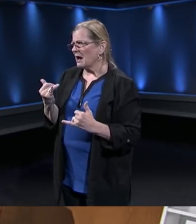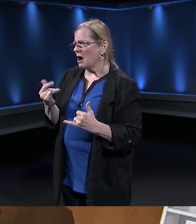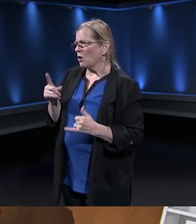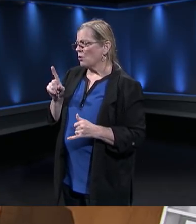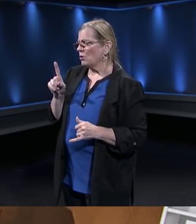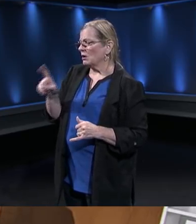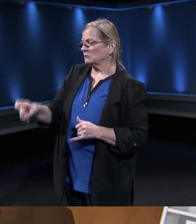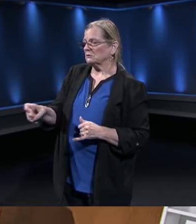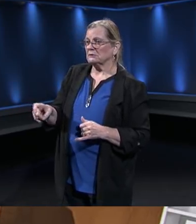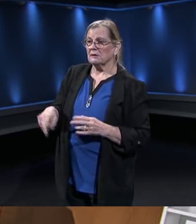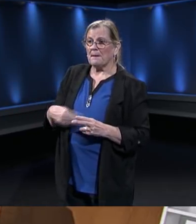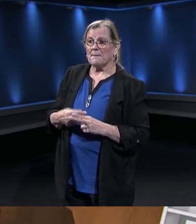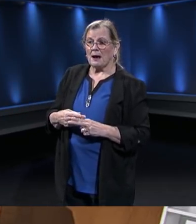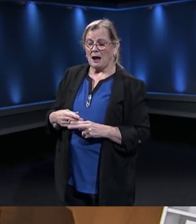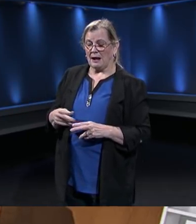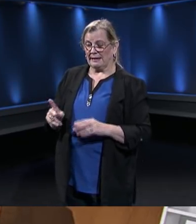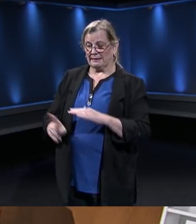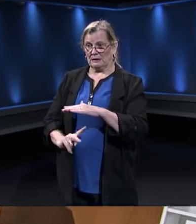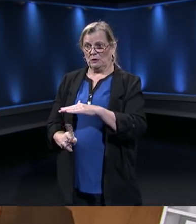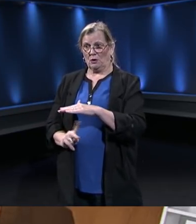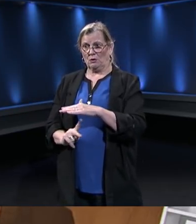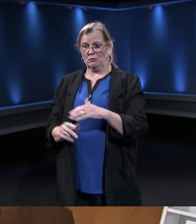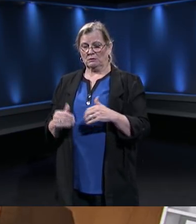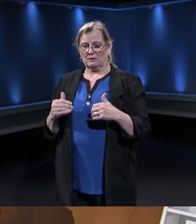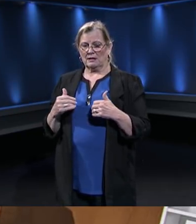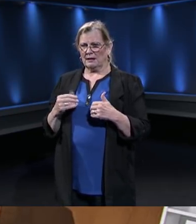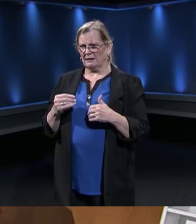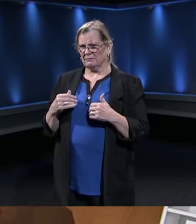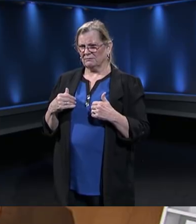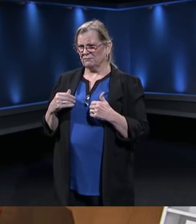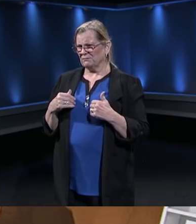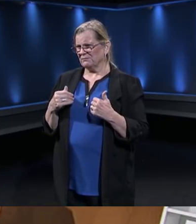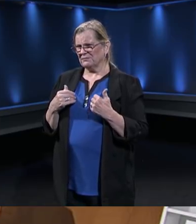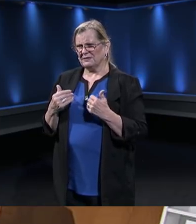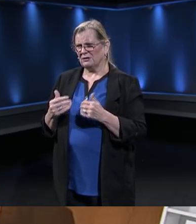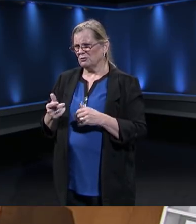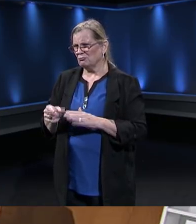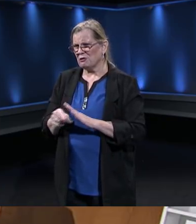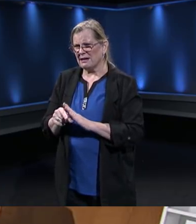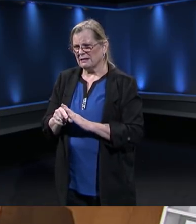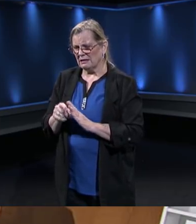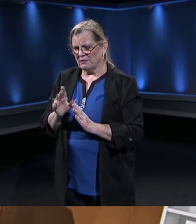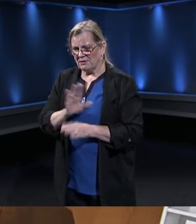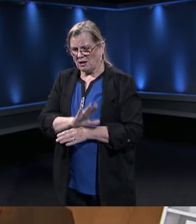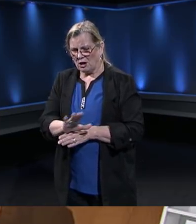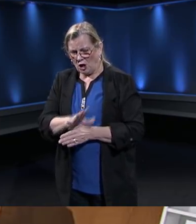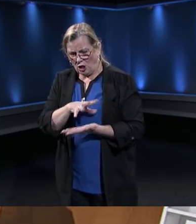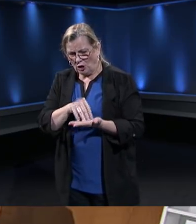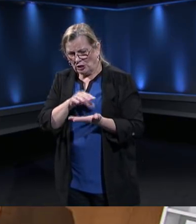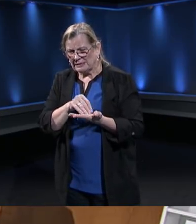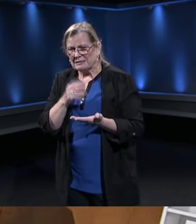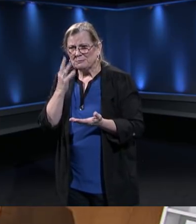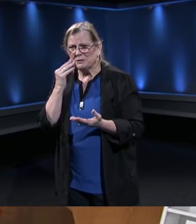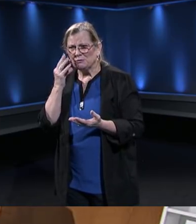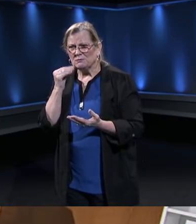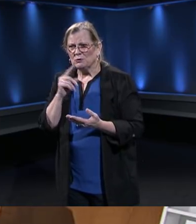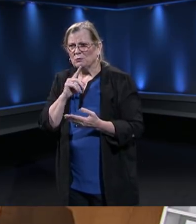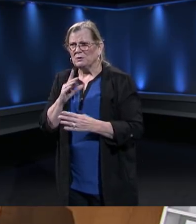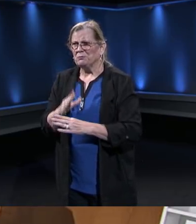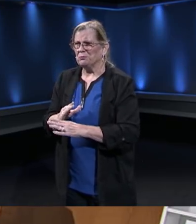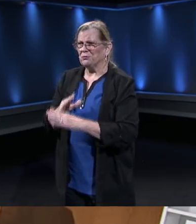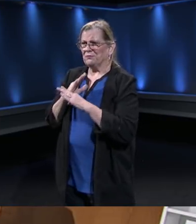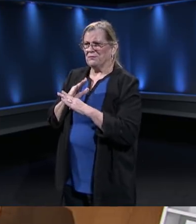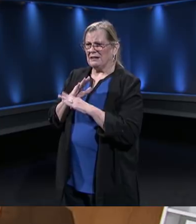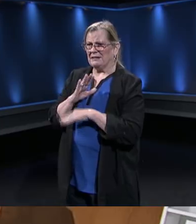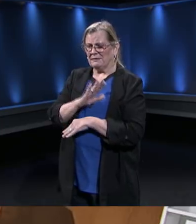students, kindergarten and first graders, who are just at the beginning of their learning experiences. And I definitely want to prevent them from getting stressed out